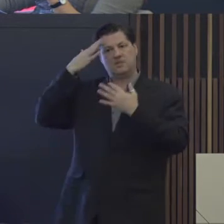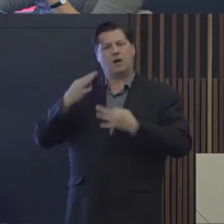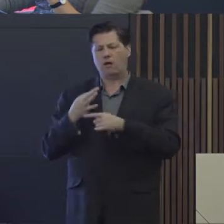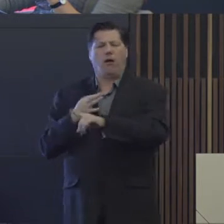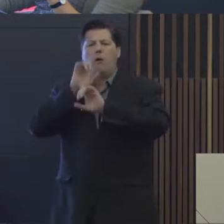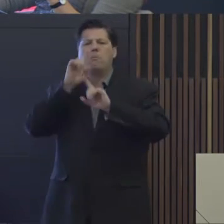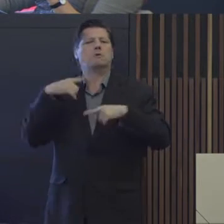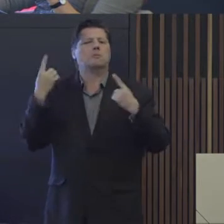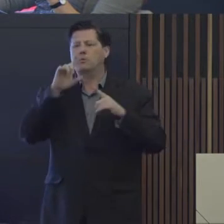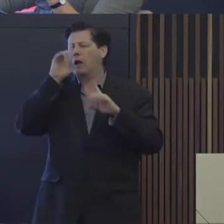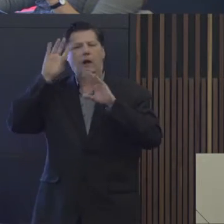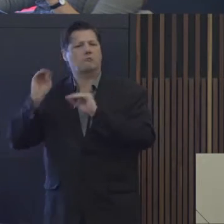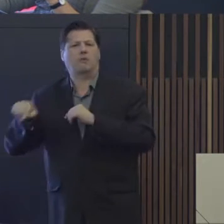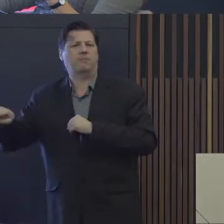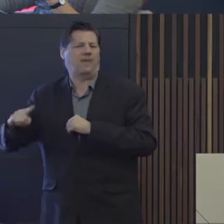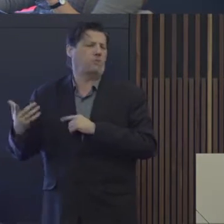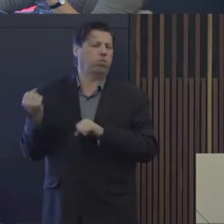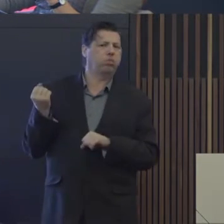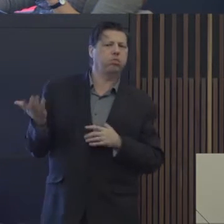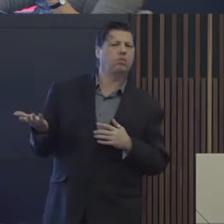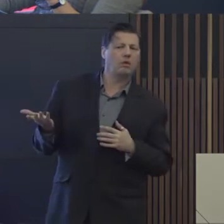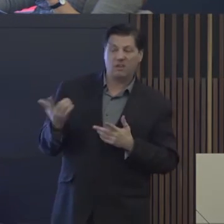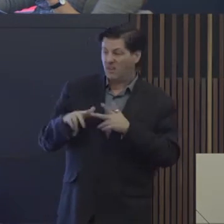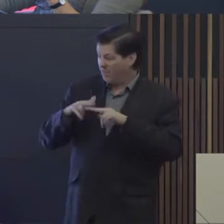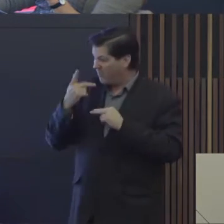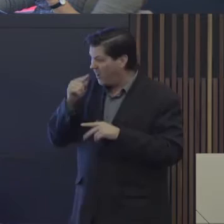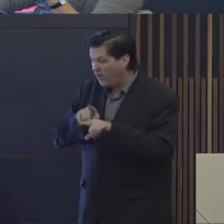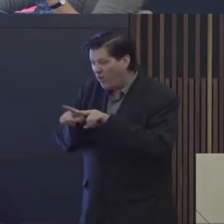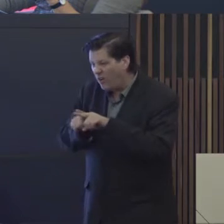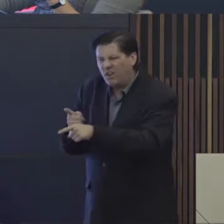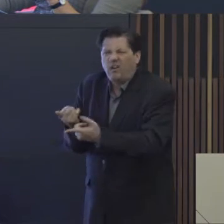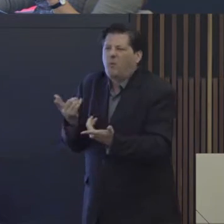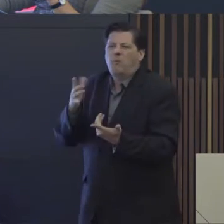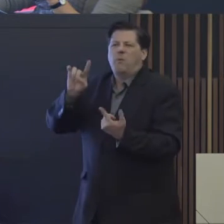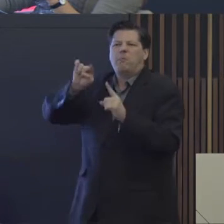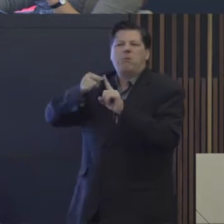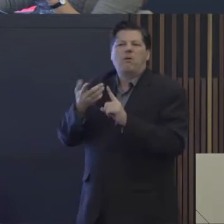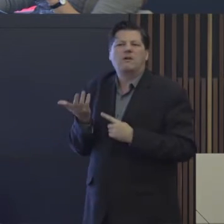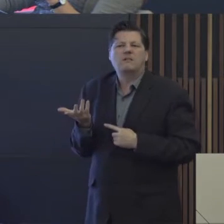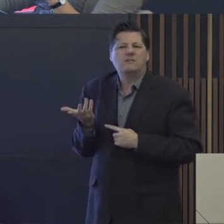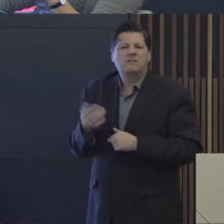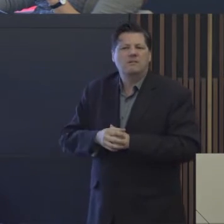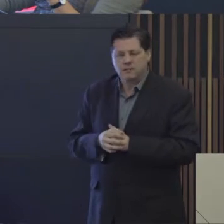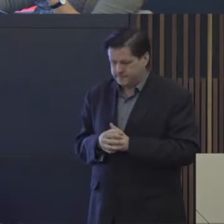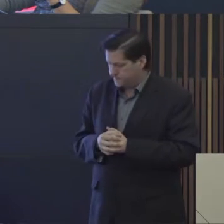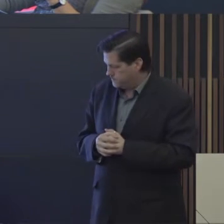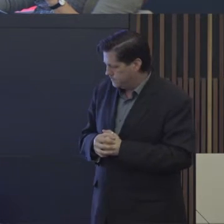were unable to be educated, and even if they were, what could they learn and what could they do? And I think towards the end of the